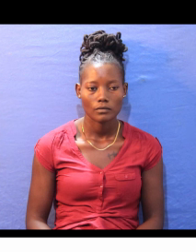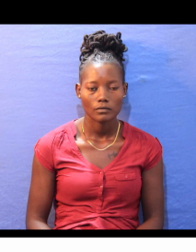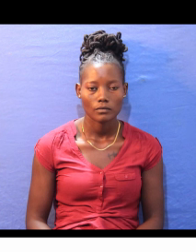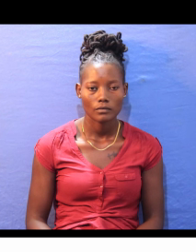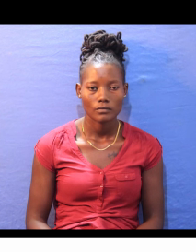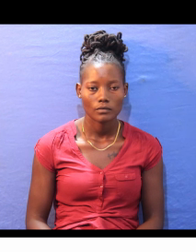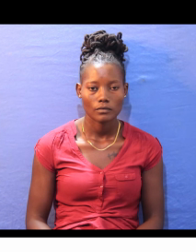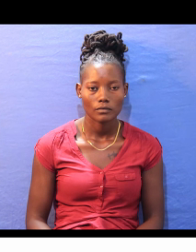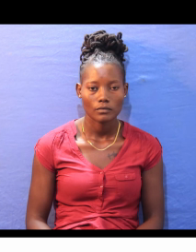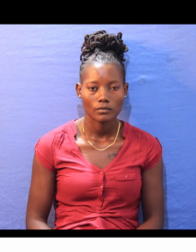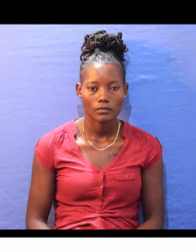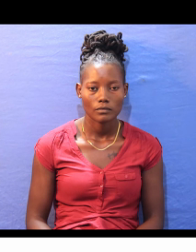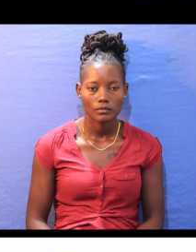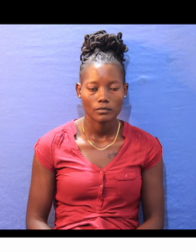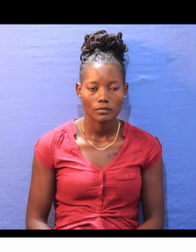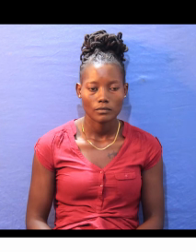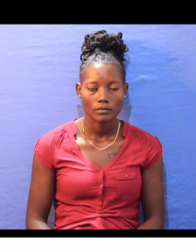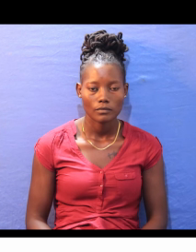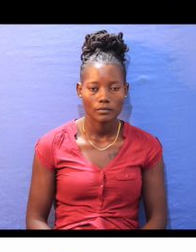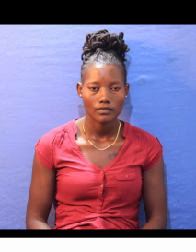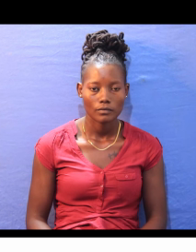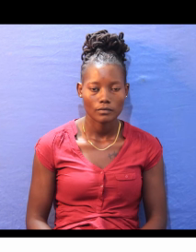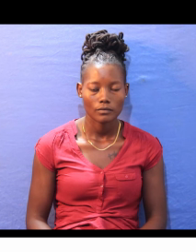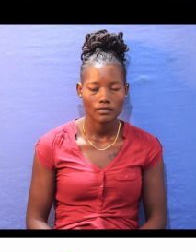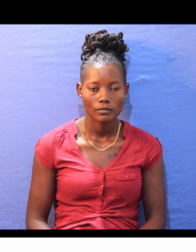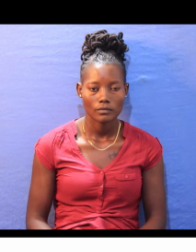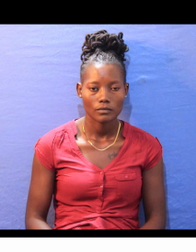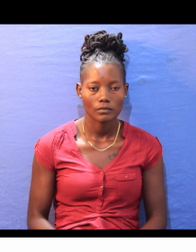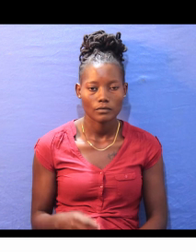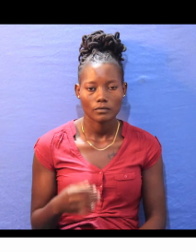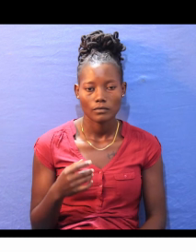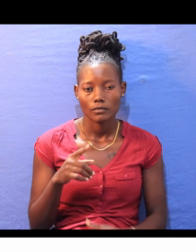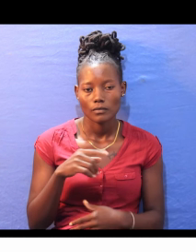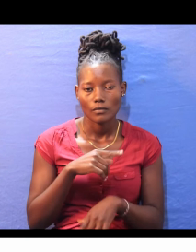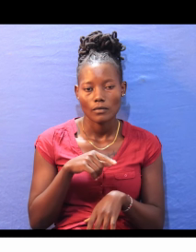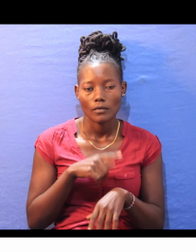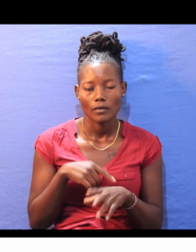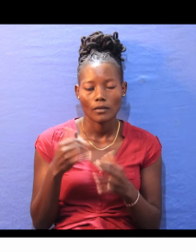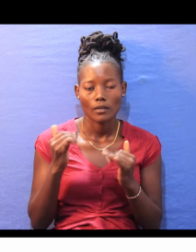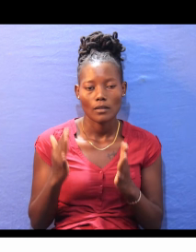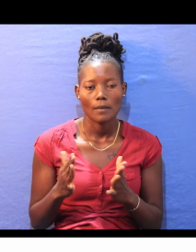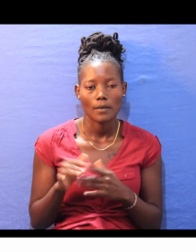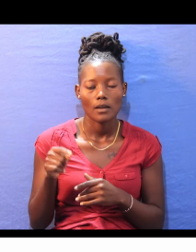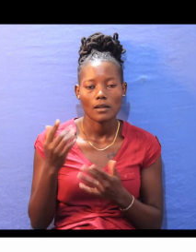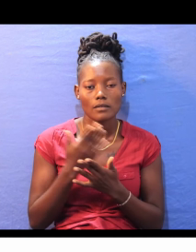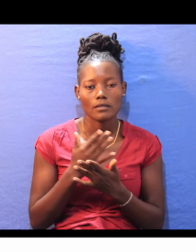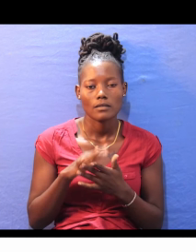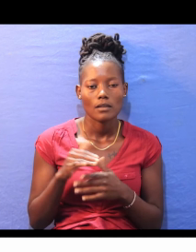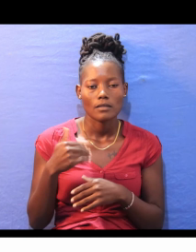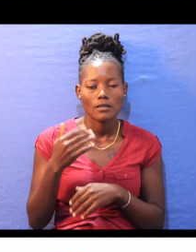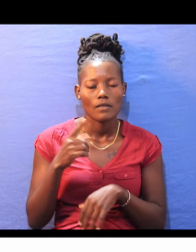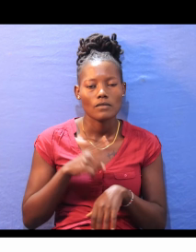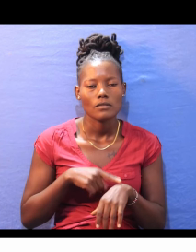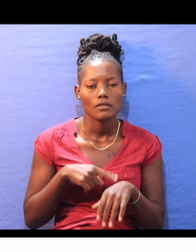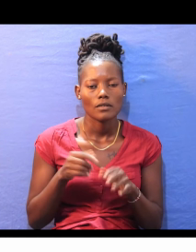Always looking for new max lifts and max times every week. We want the athlete to learn to progress steadily